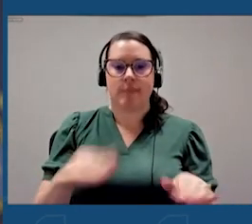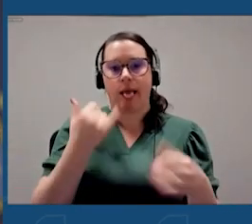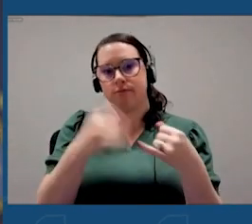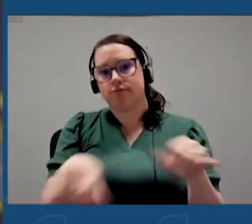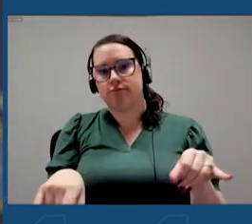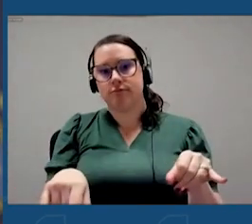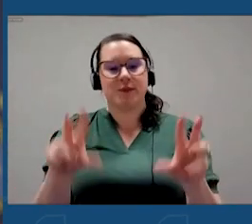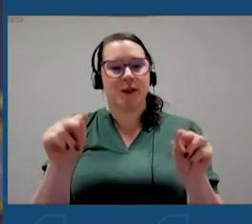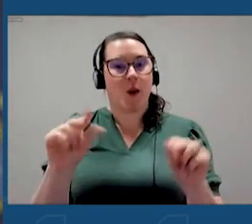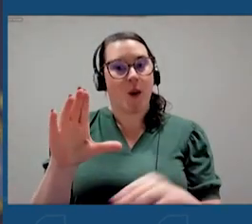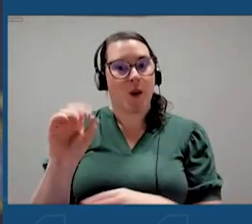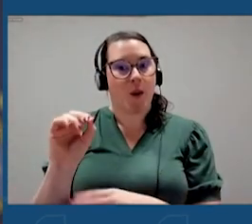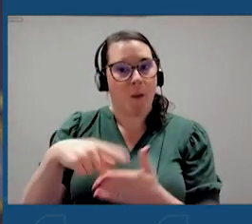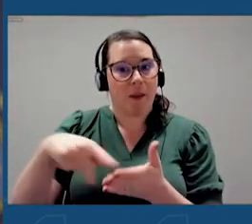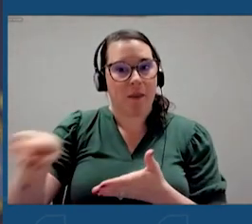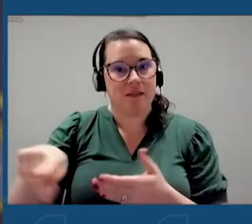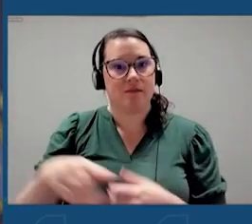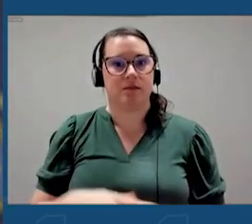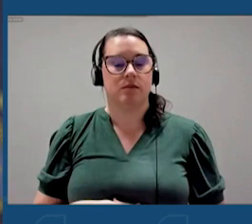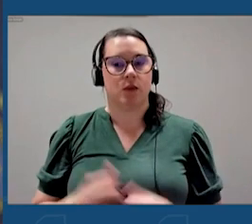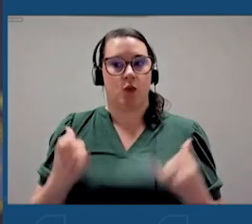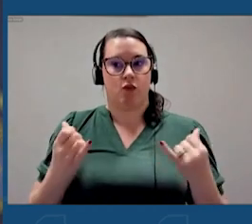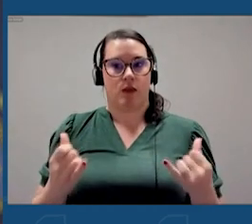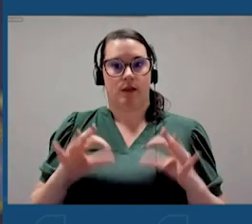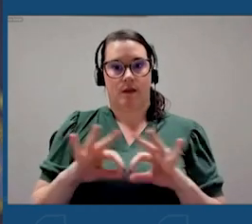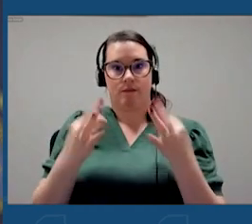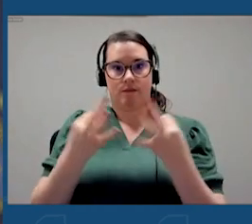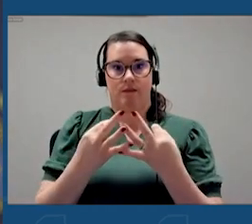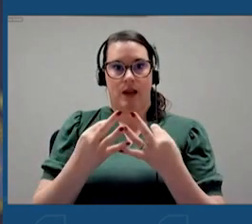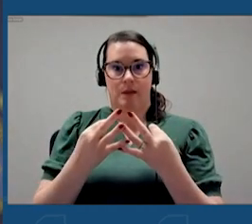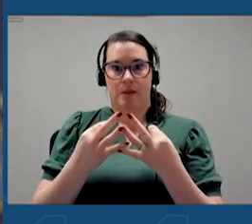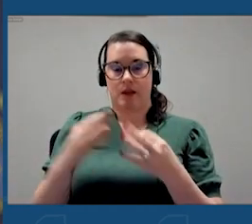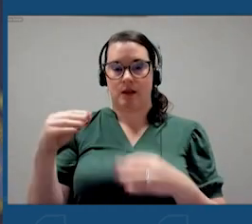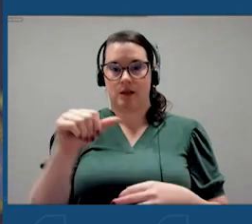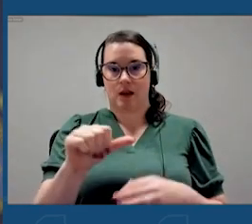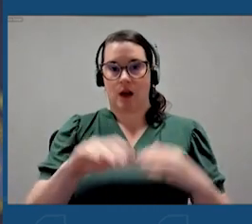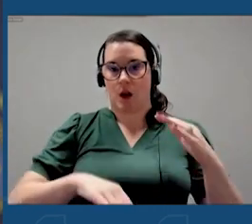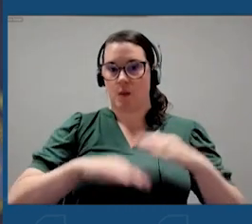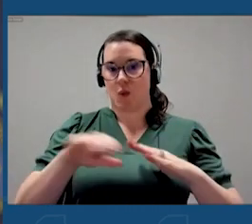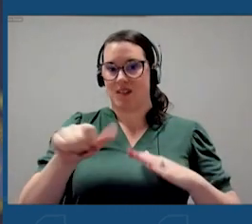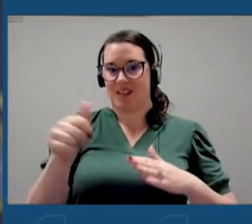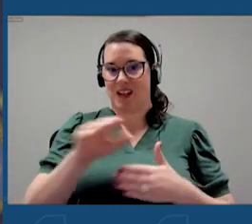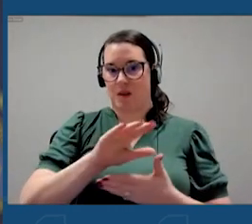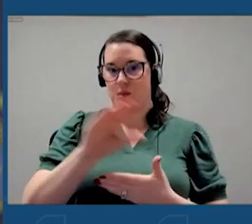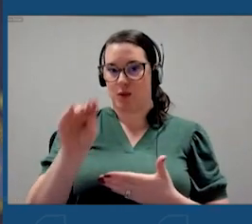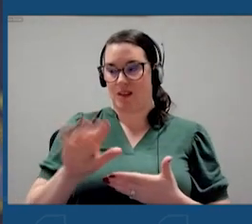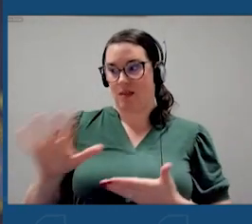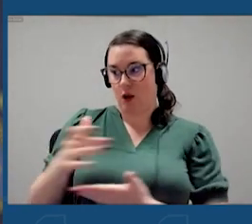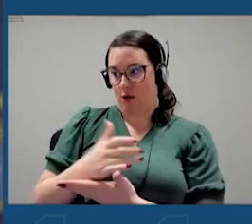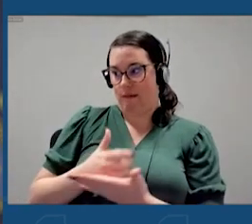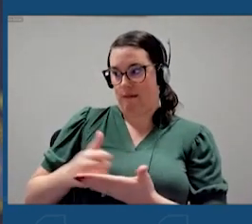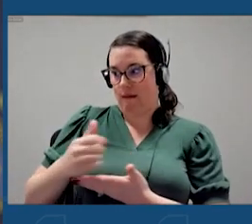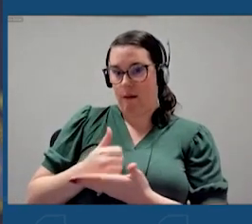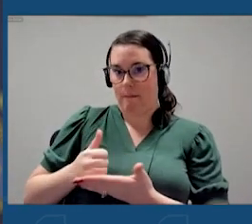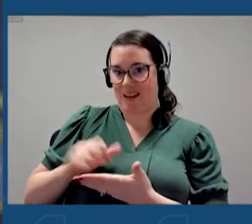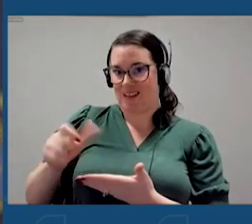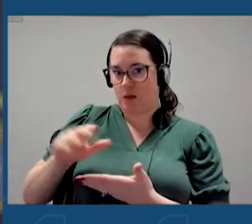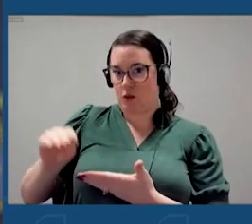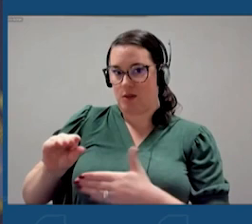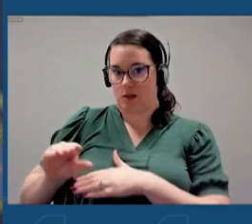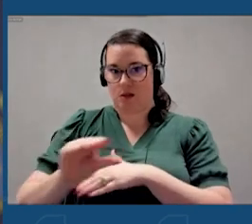Co-payments. Right now, families contribute up to 10% of their income for the child care co-payments.